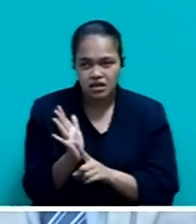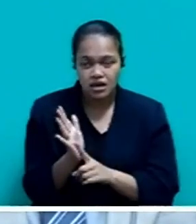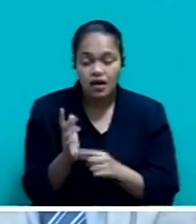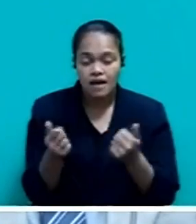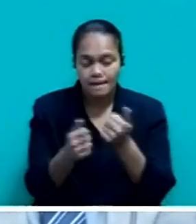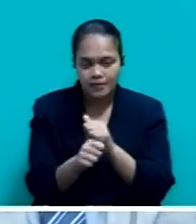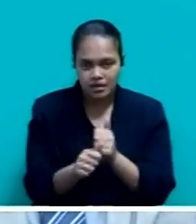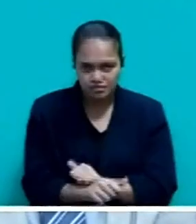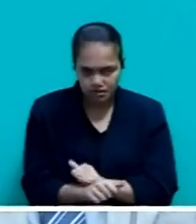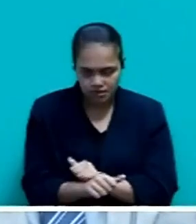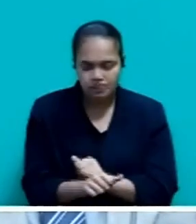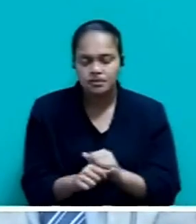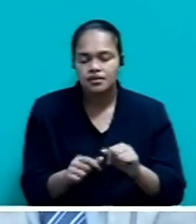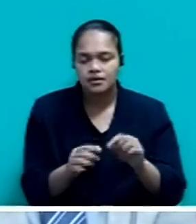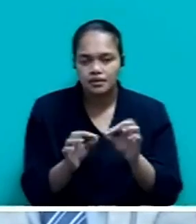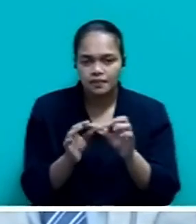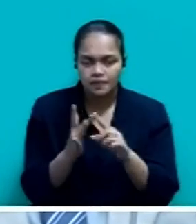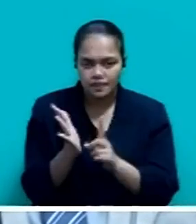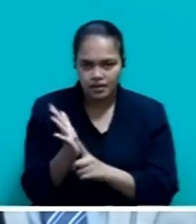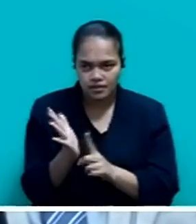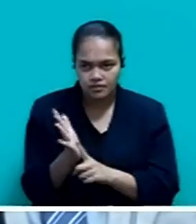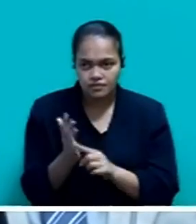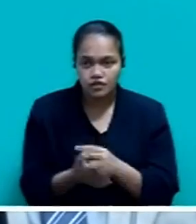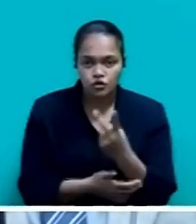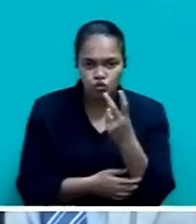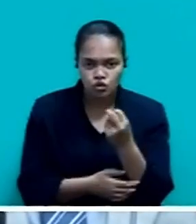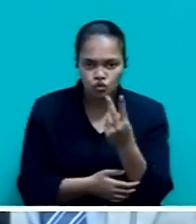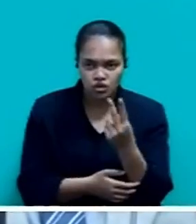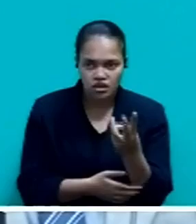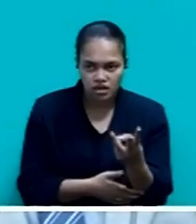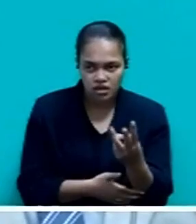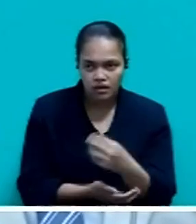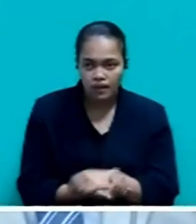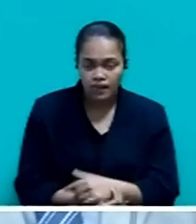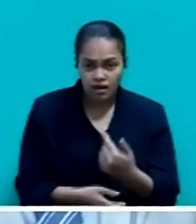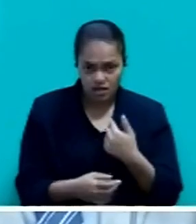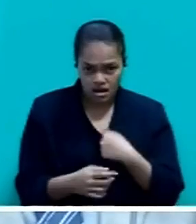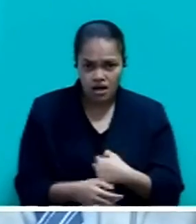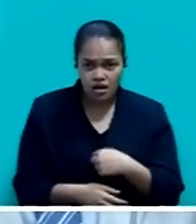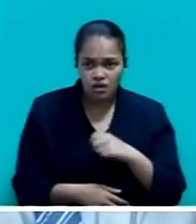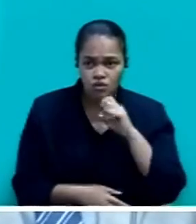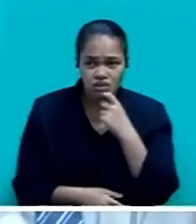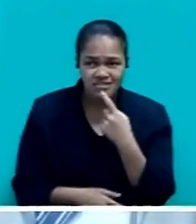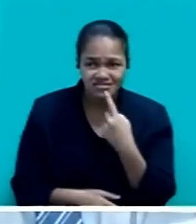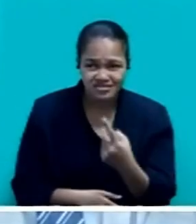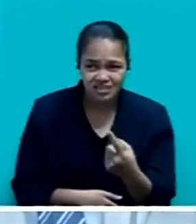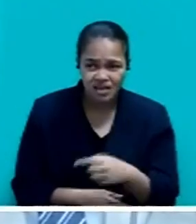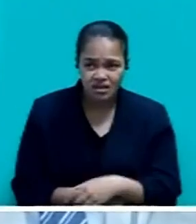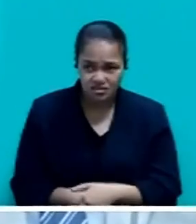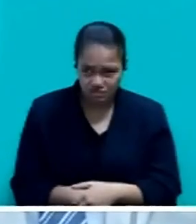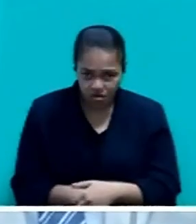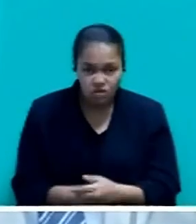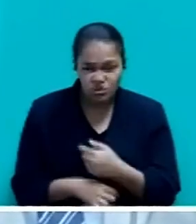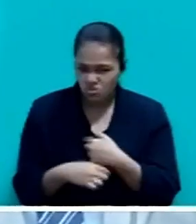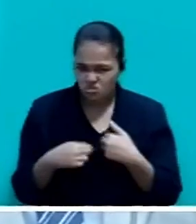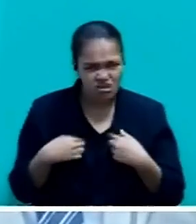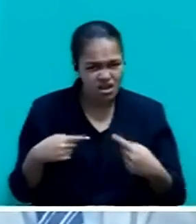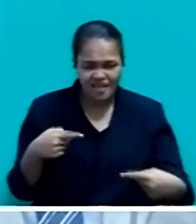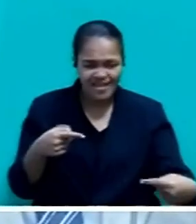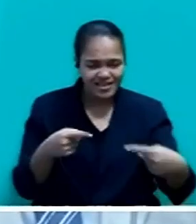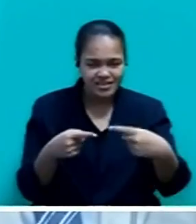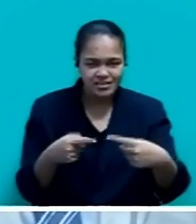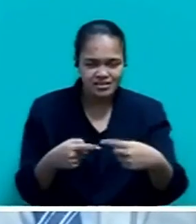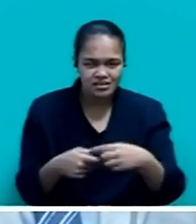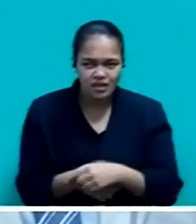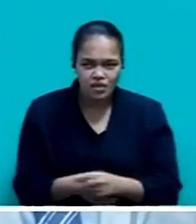Amendment Bill 2023. I will say that we are against the procedure